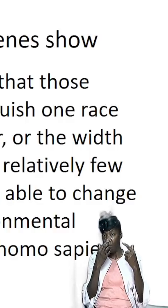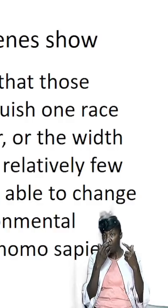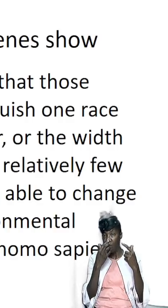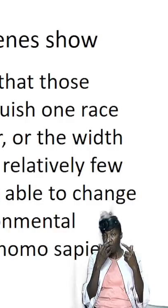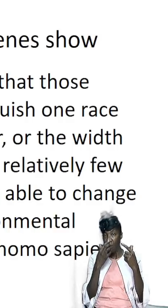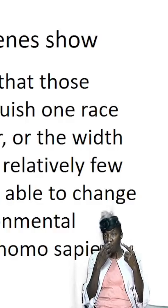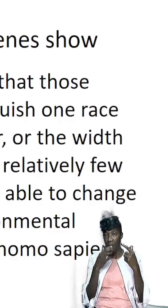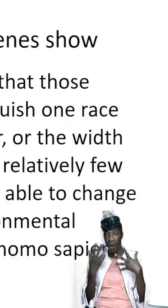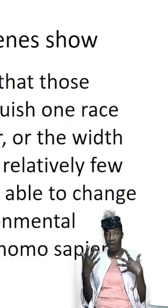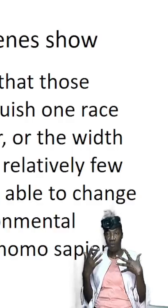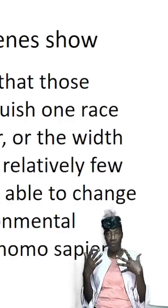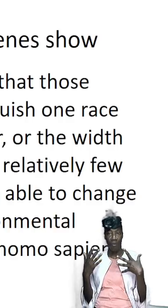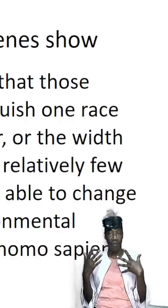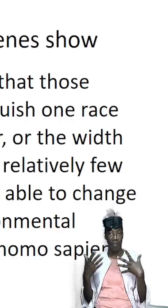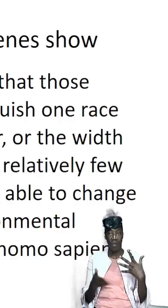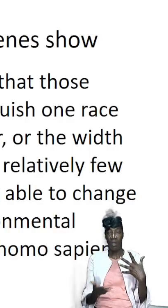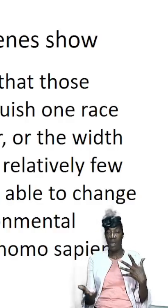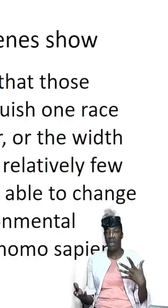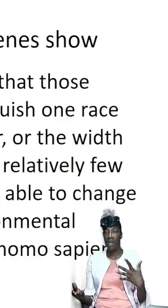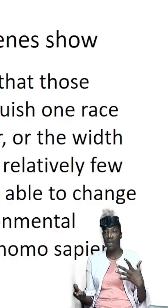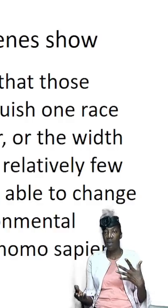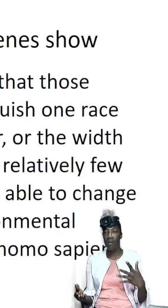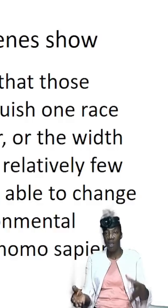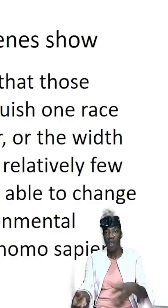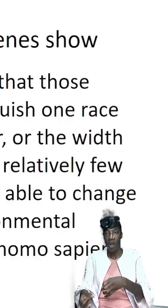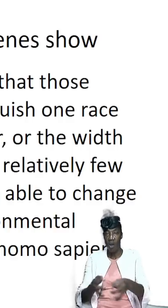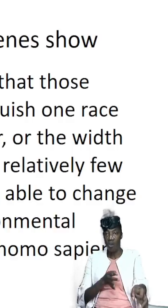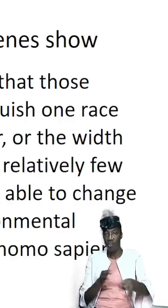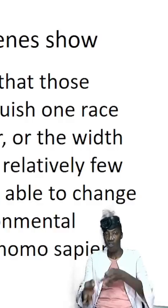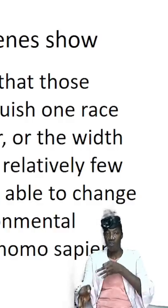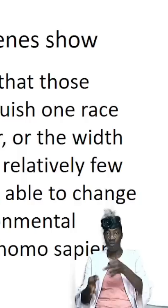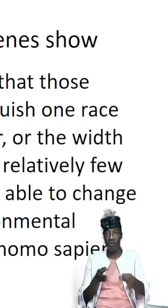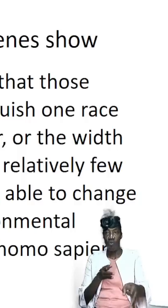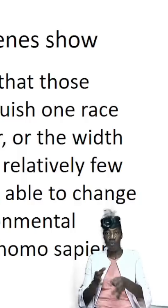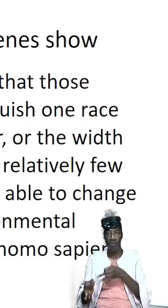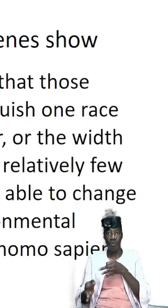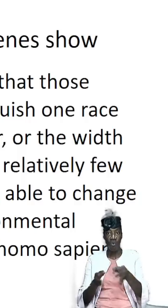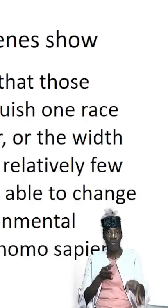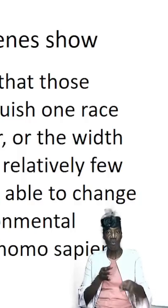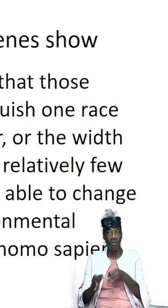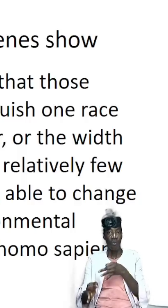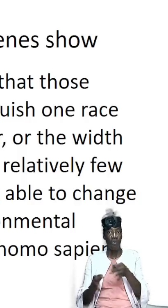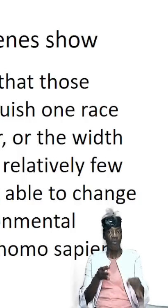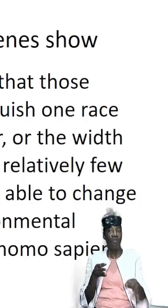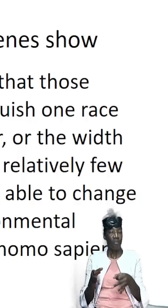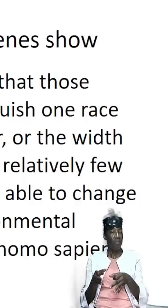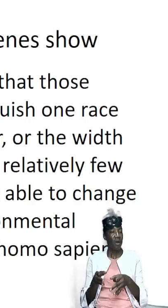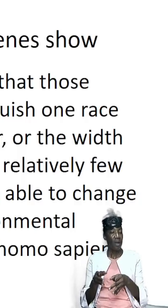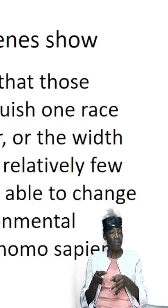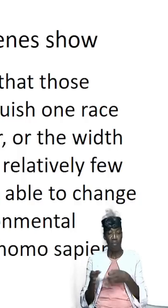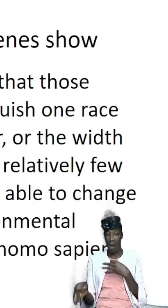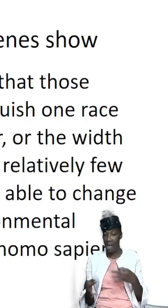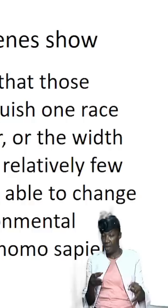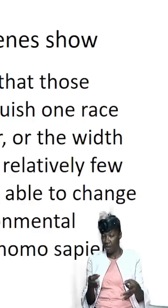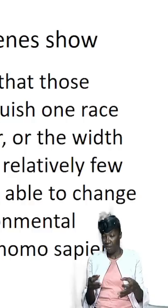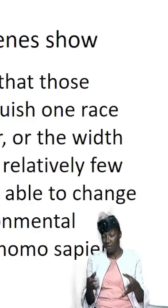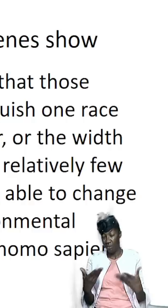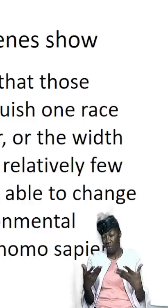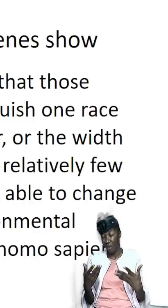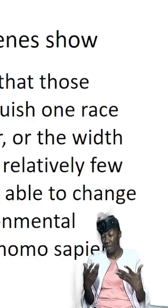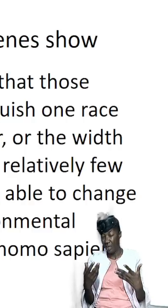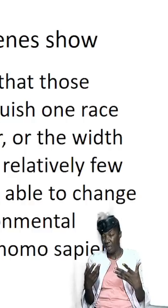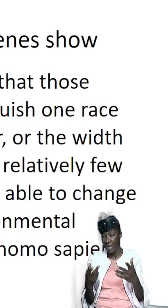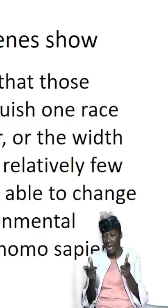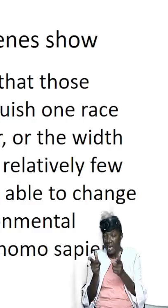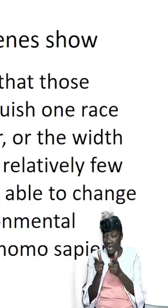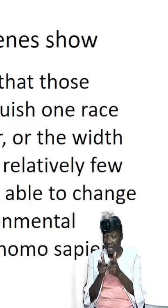traits controlled by a relatively, are traits controlled by a relatively